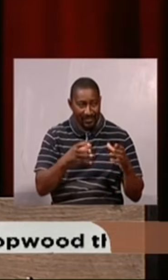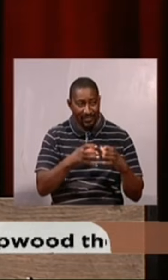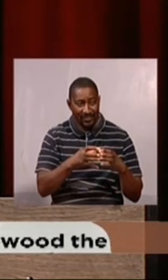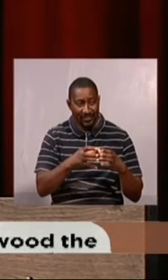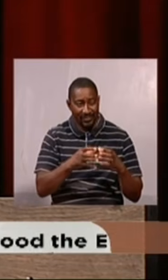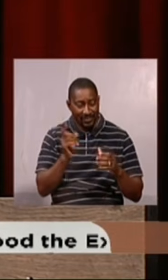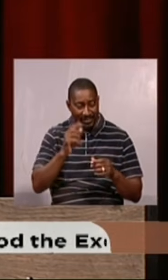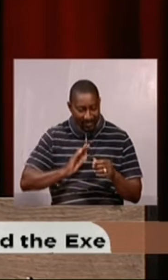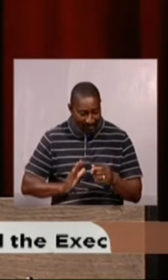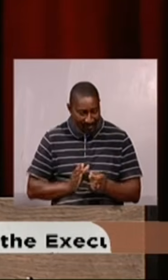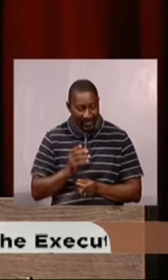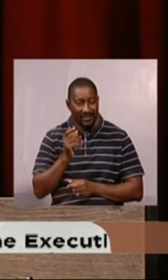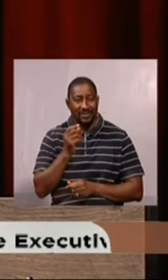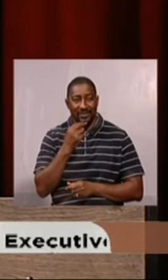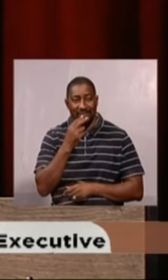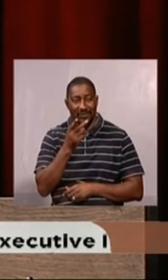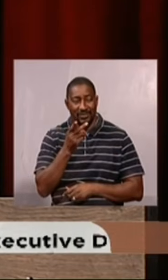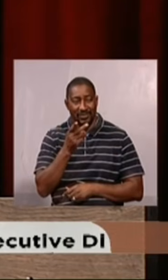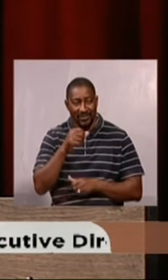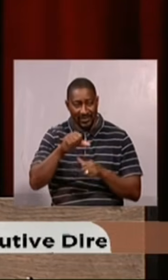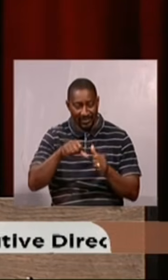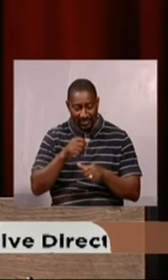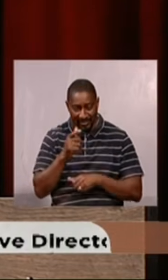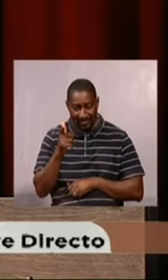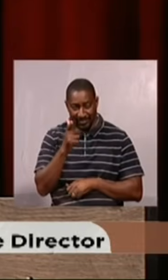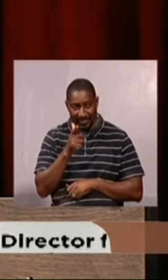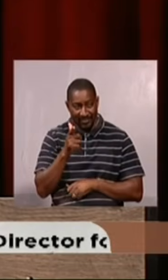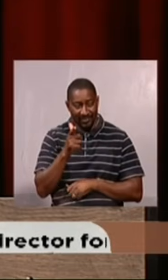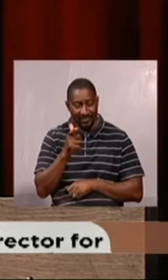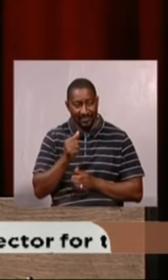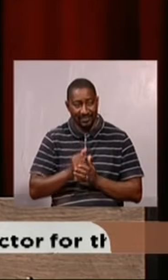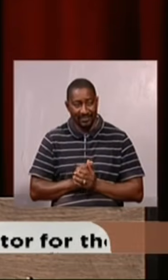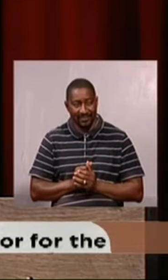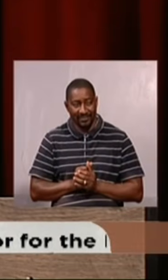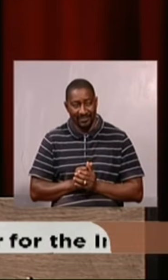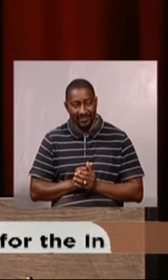you ideally want to see on social media platforms in terms of how we get our